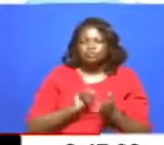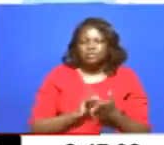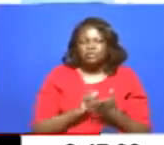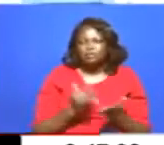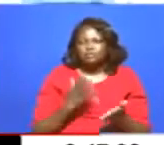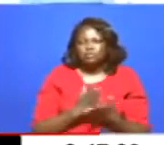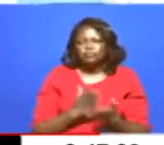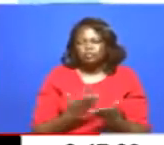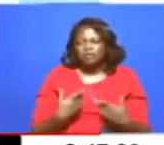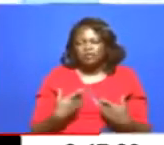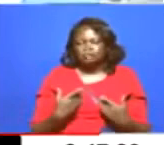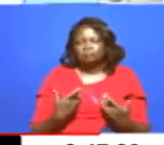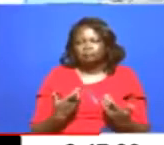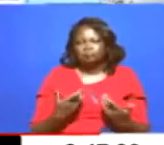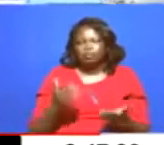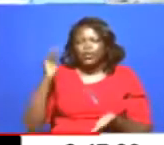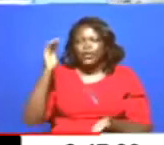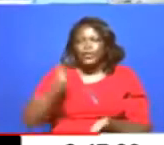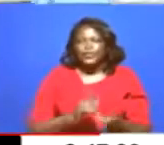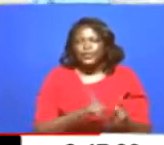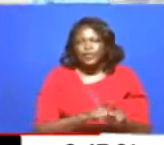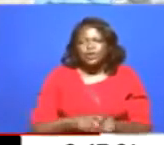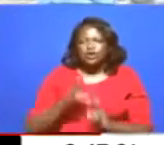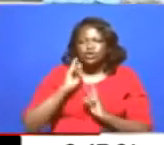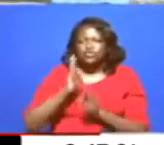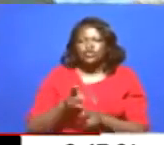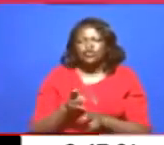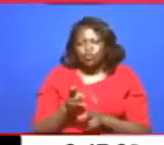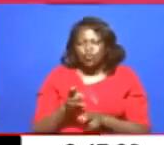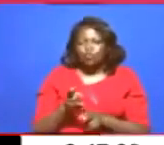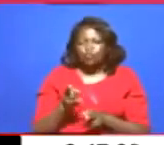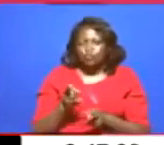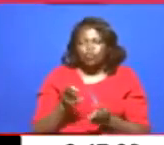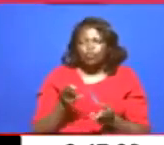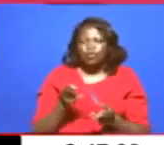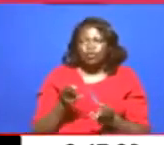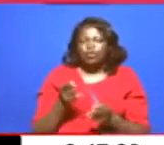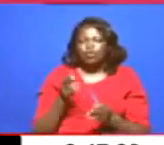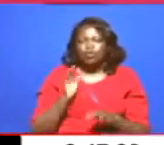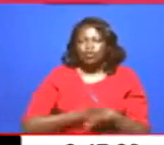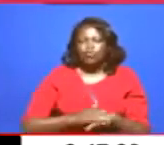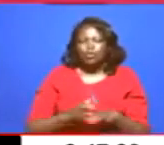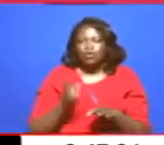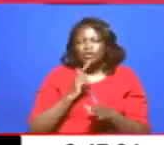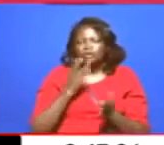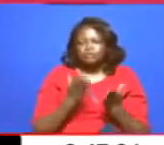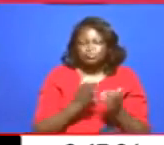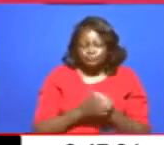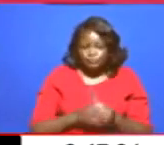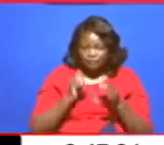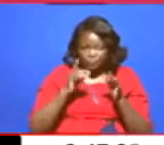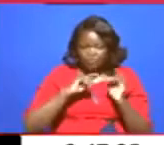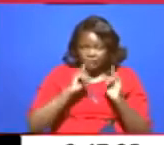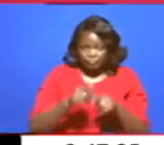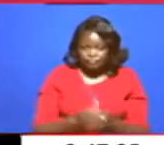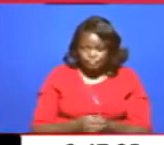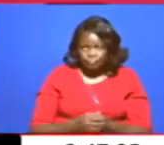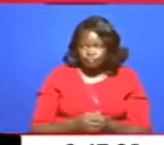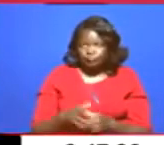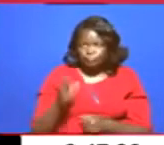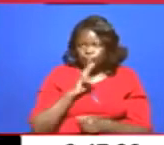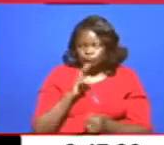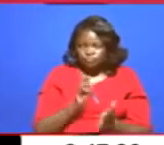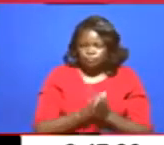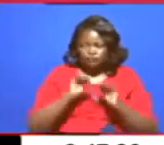had significantly come down as a result of proper risk assessments. If I go to the slide on risk, an